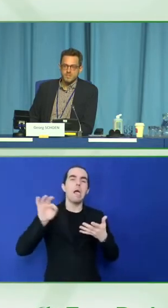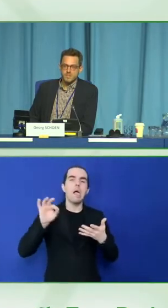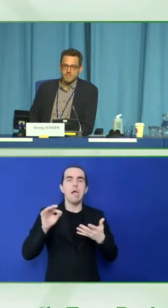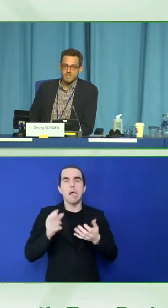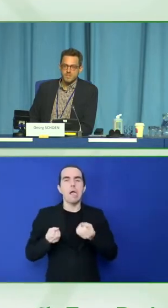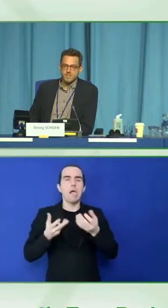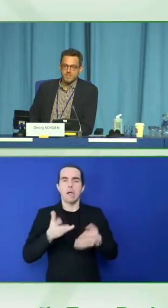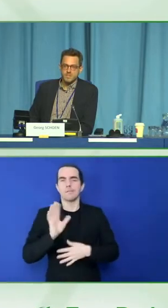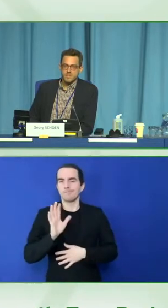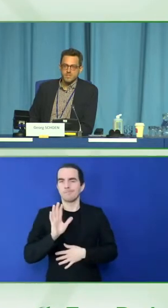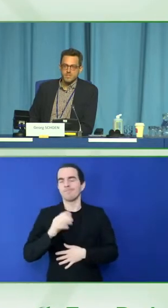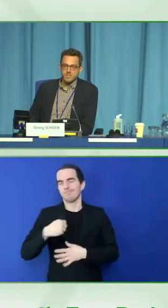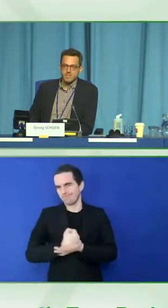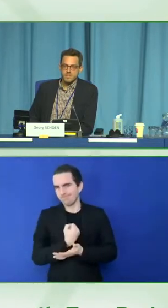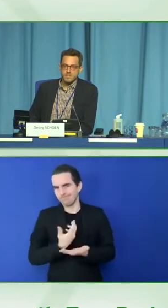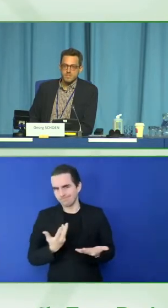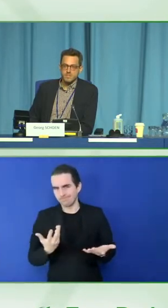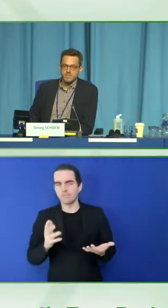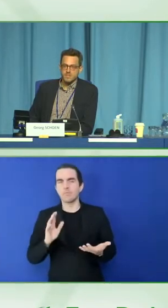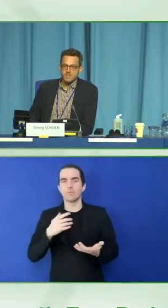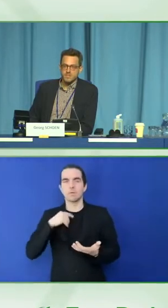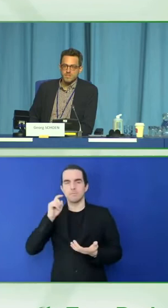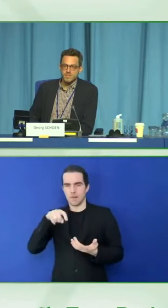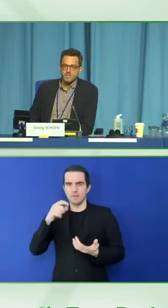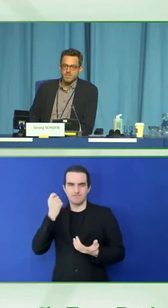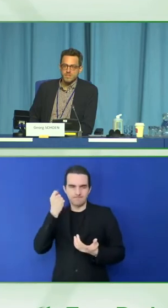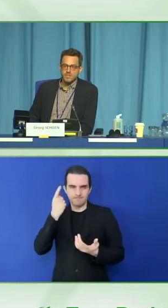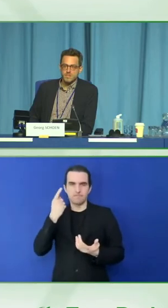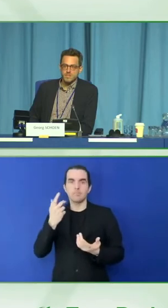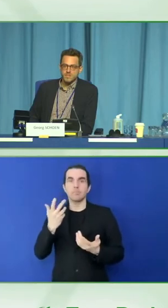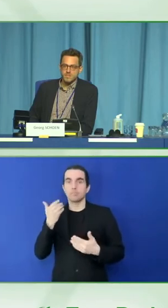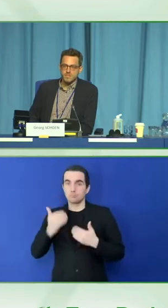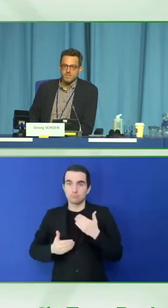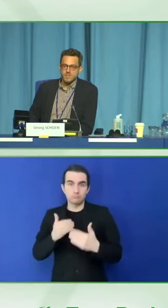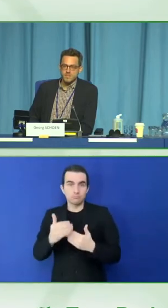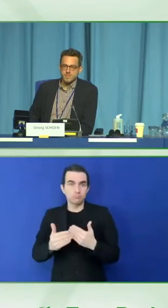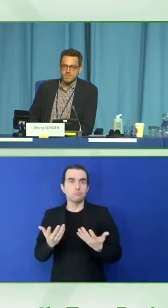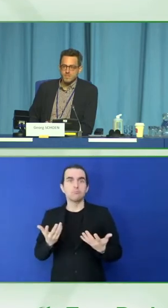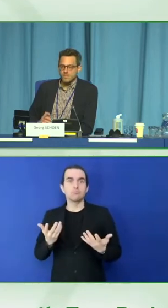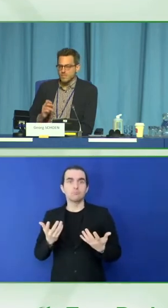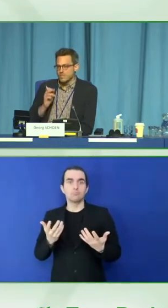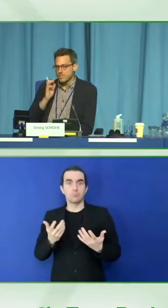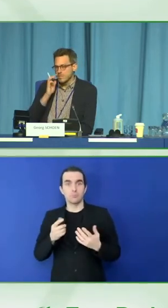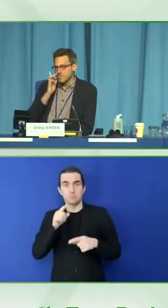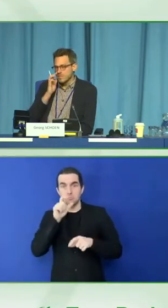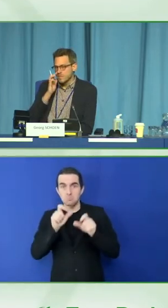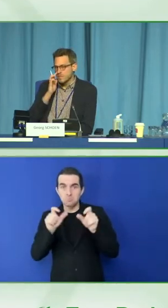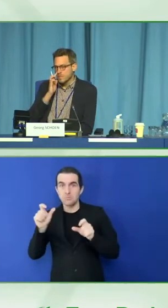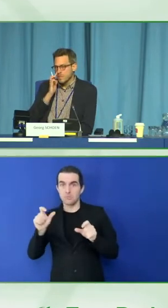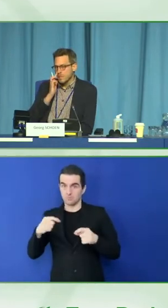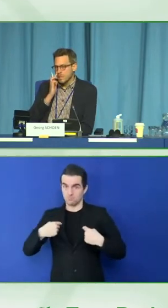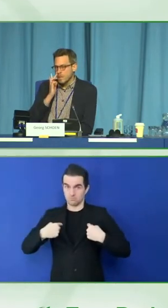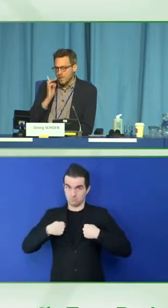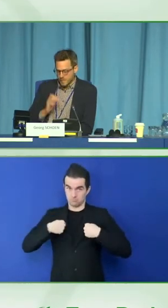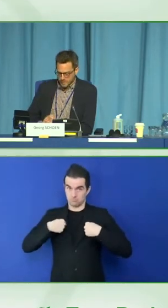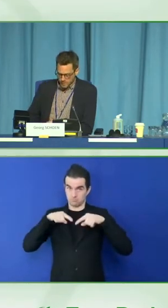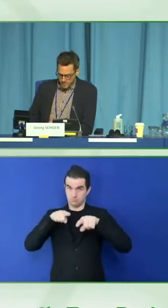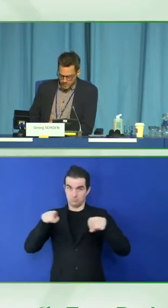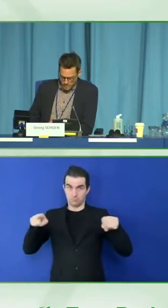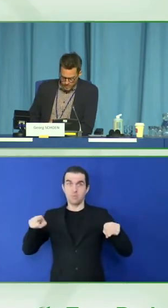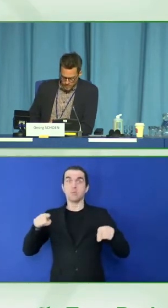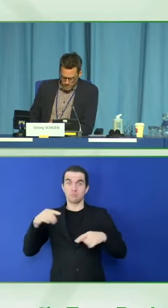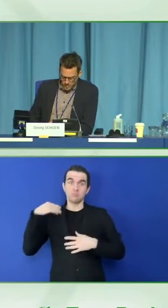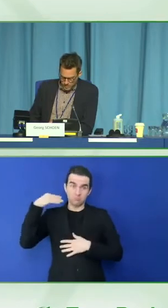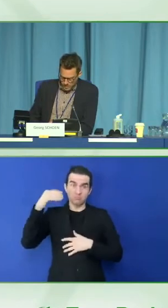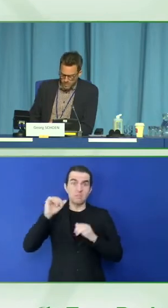large geriatric population who experience disability in some shape or form. So I think the biggest challenge